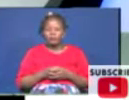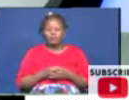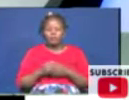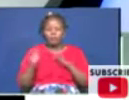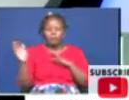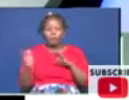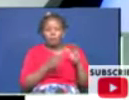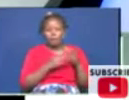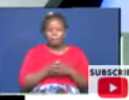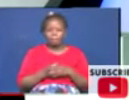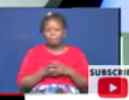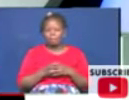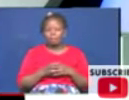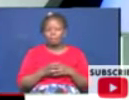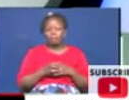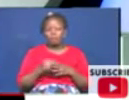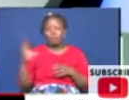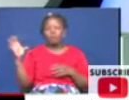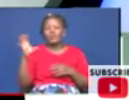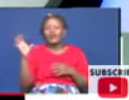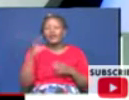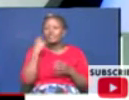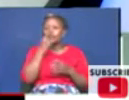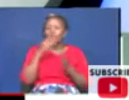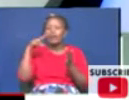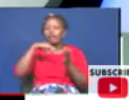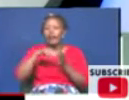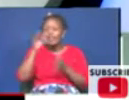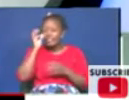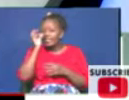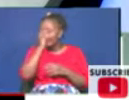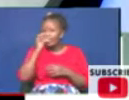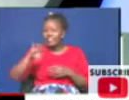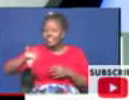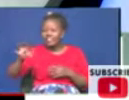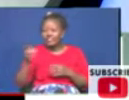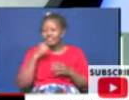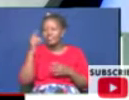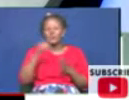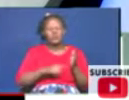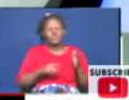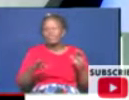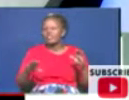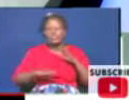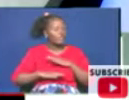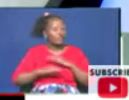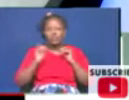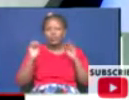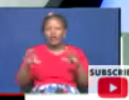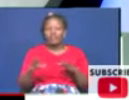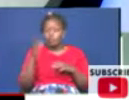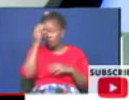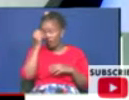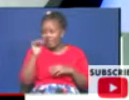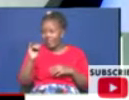Candidates vying for various positions in Nyeri County have expressed satisfaction in IEBC's preparations for the general